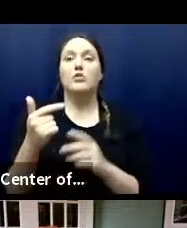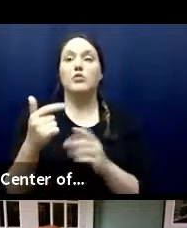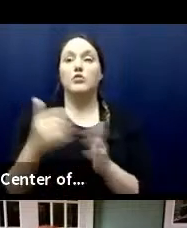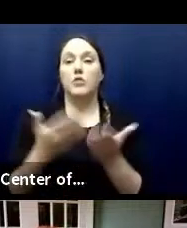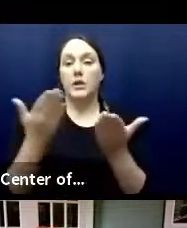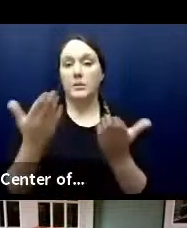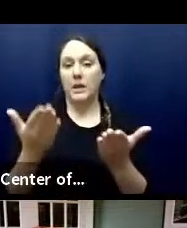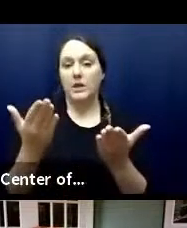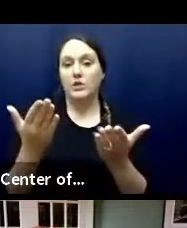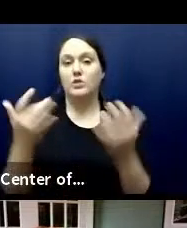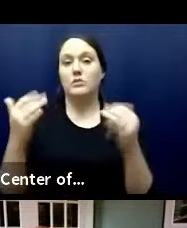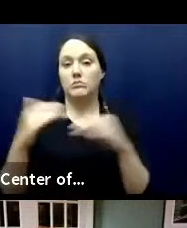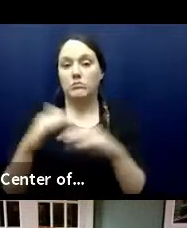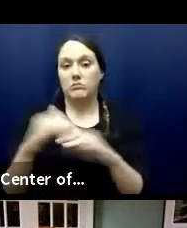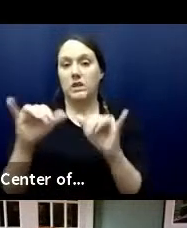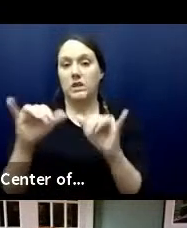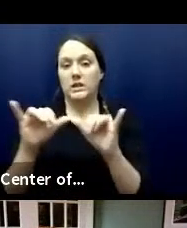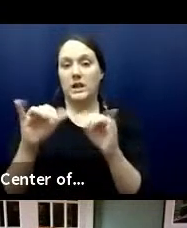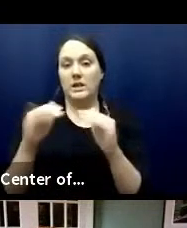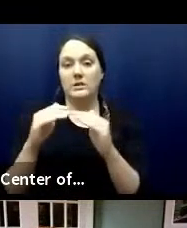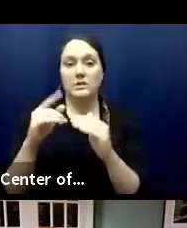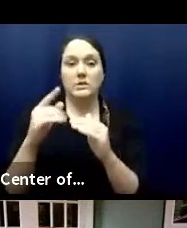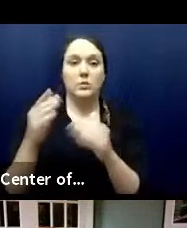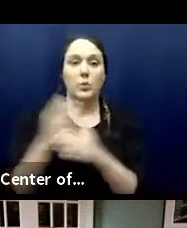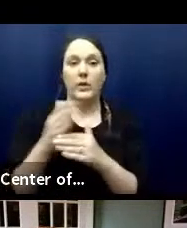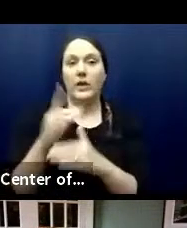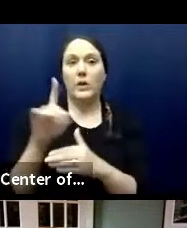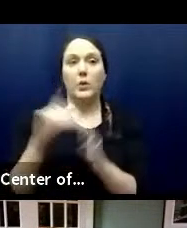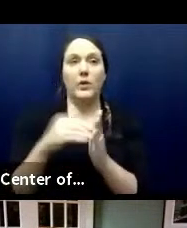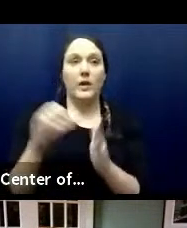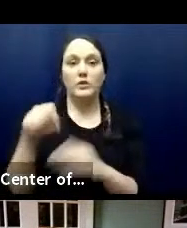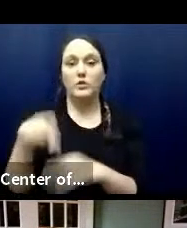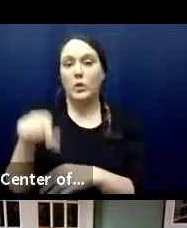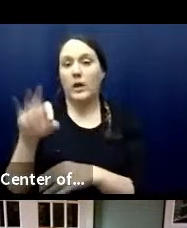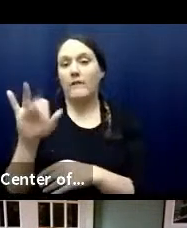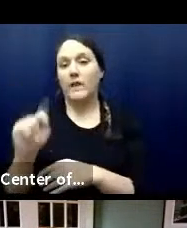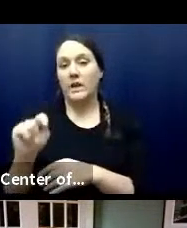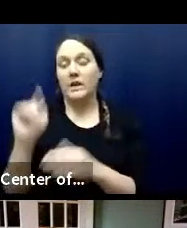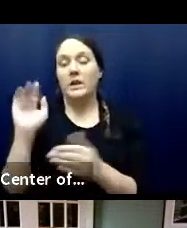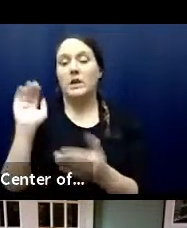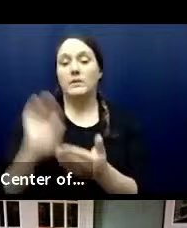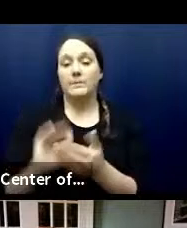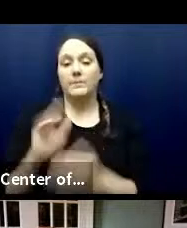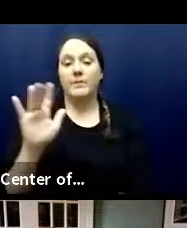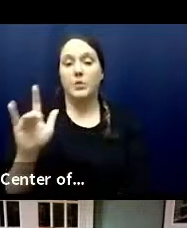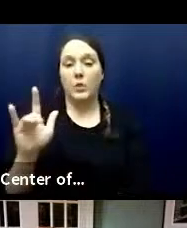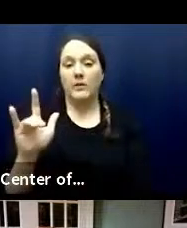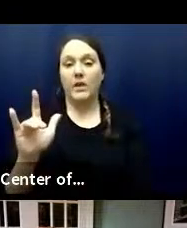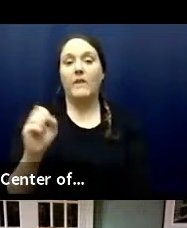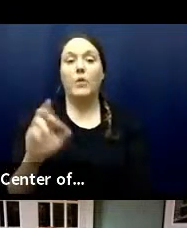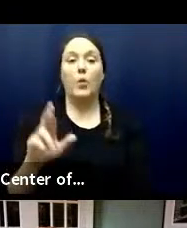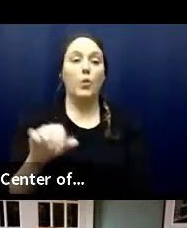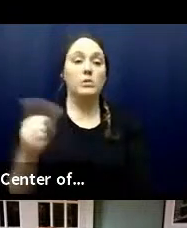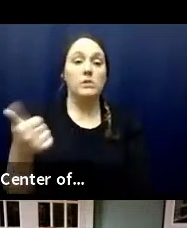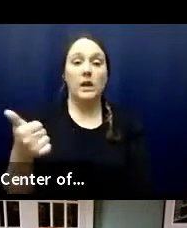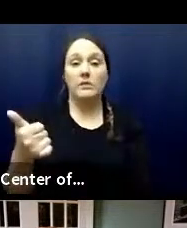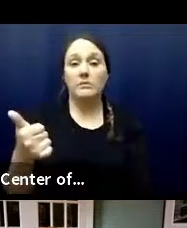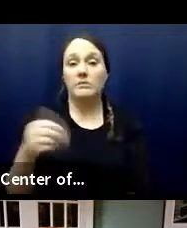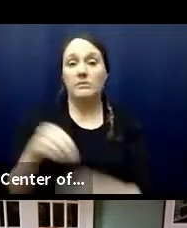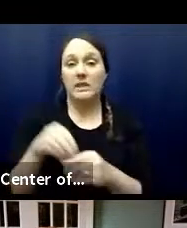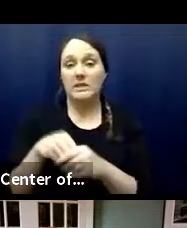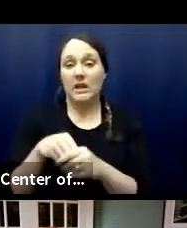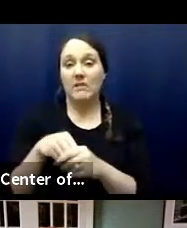gathering size in 1,000 square feet, whatever, go to 25 or even 10